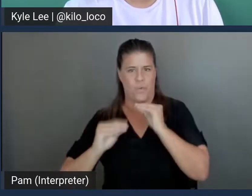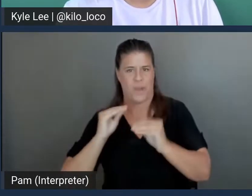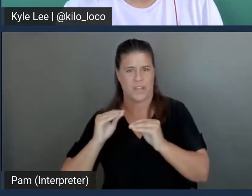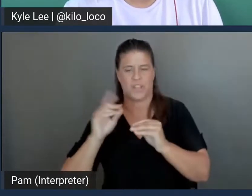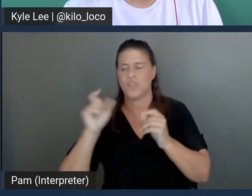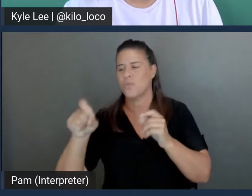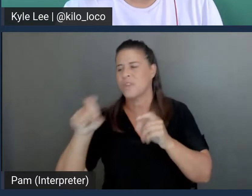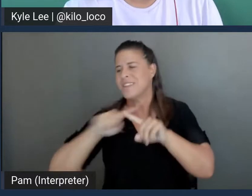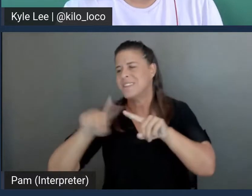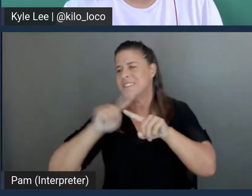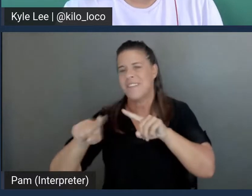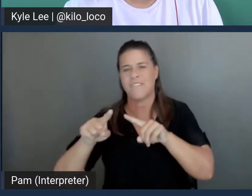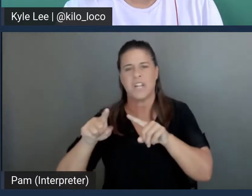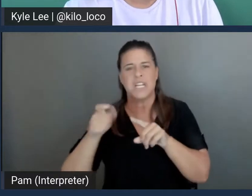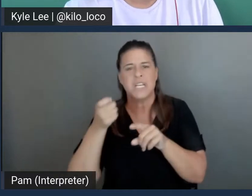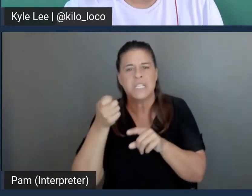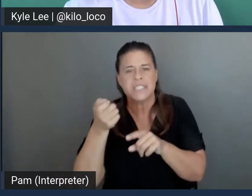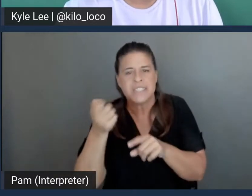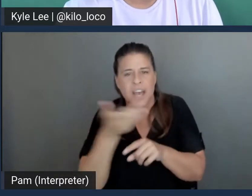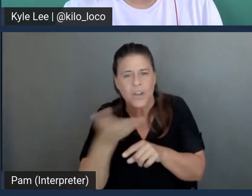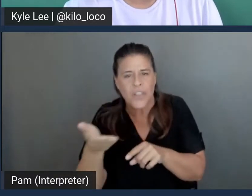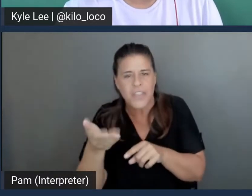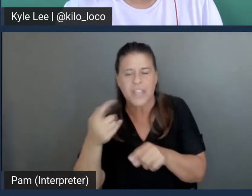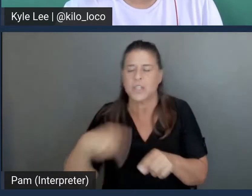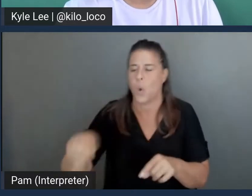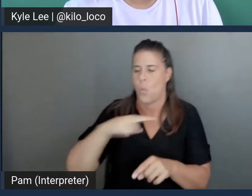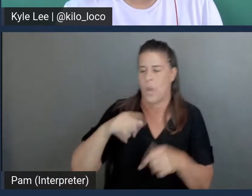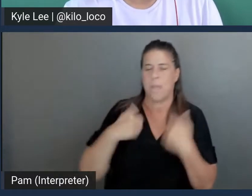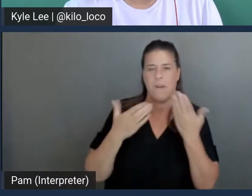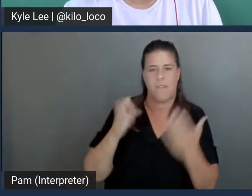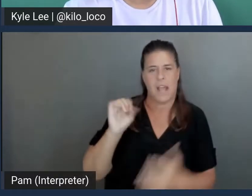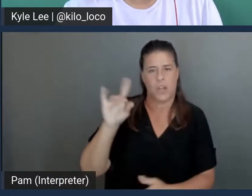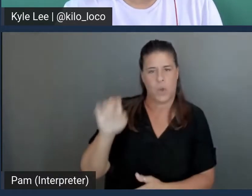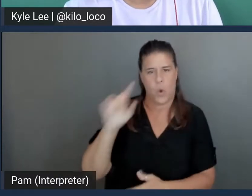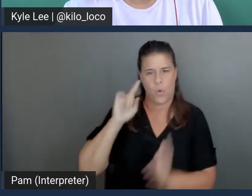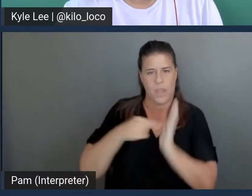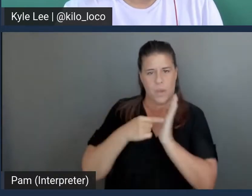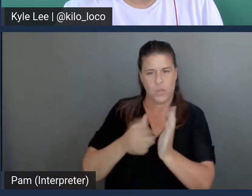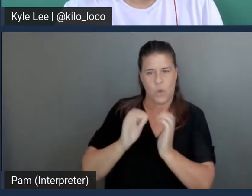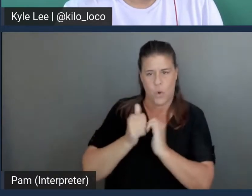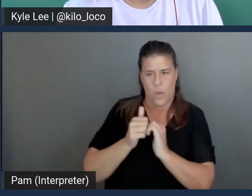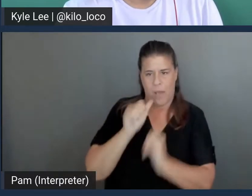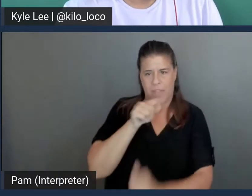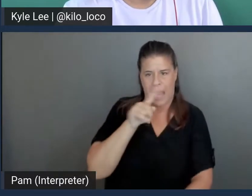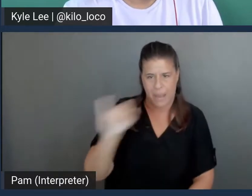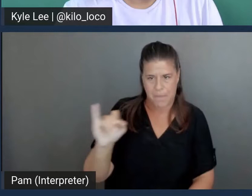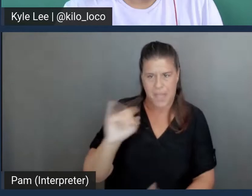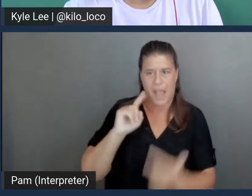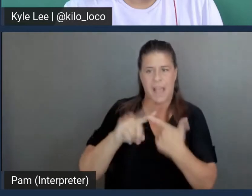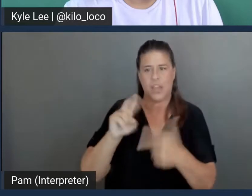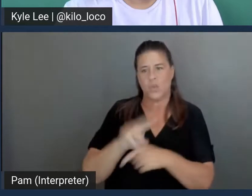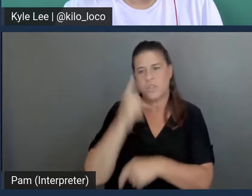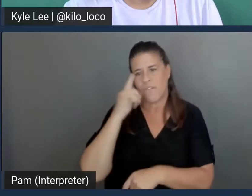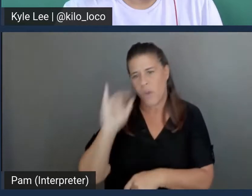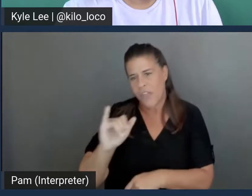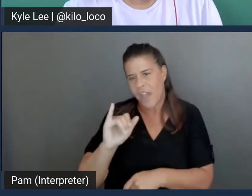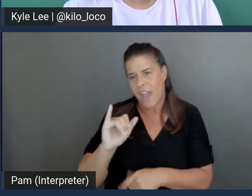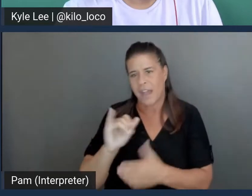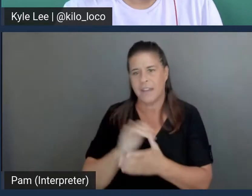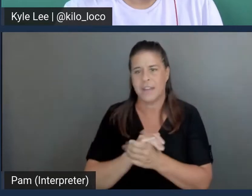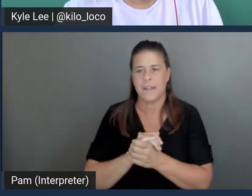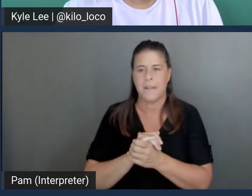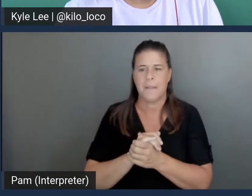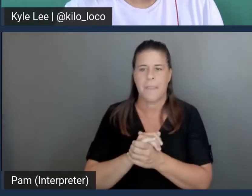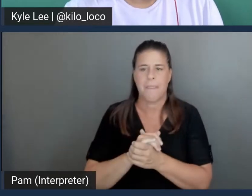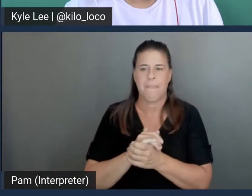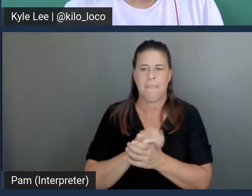different subtle things. So we provide code that shows you how to take the APIs and use it for that use case. Or today